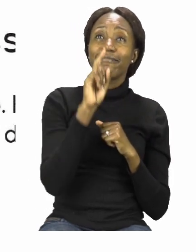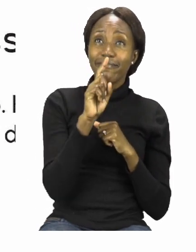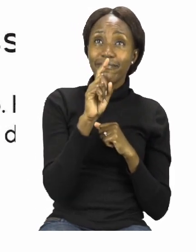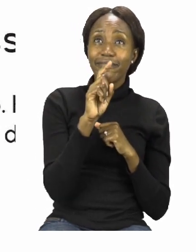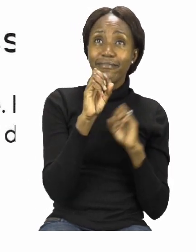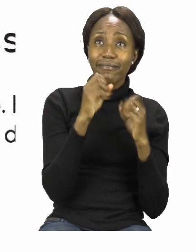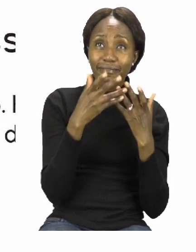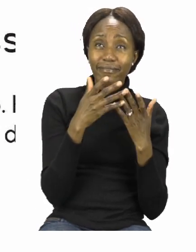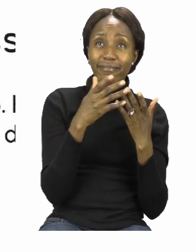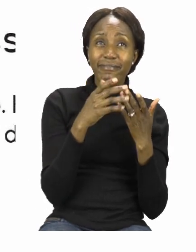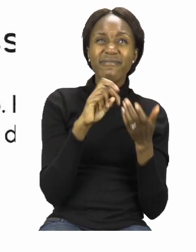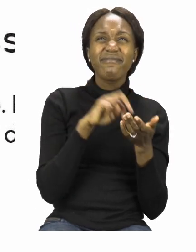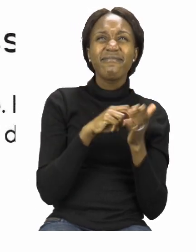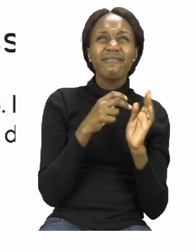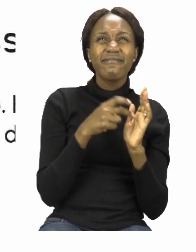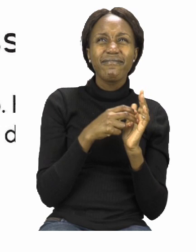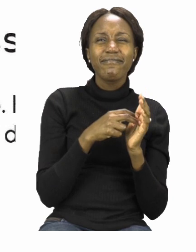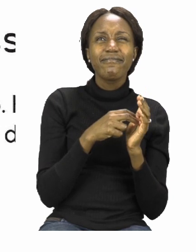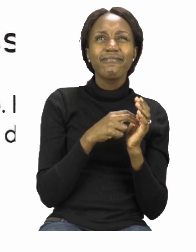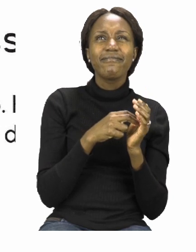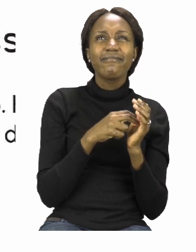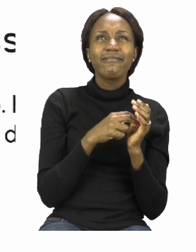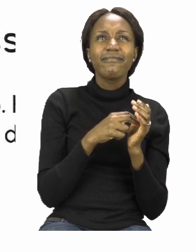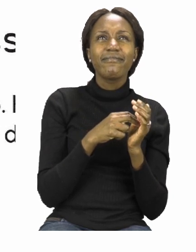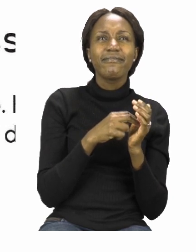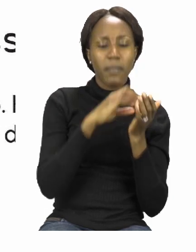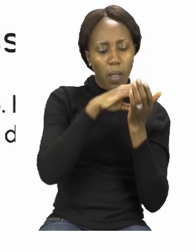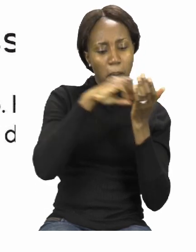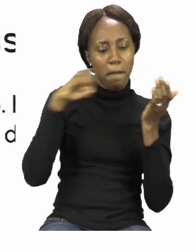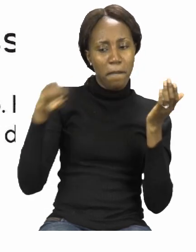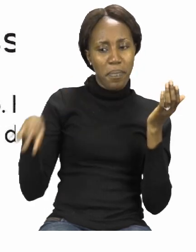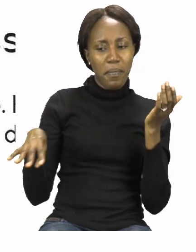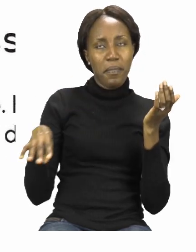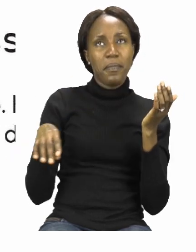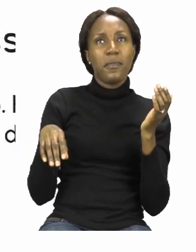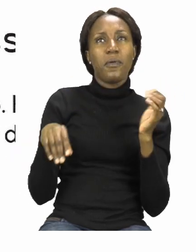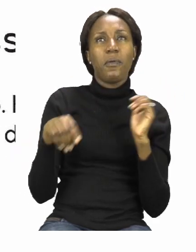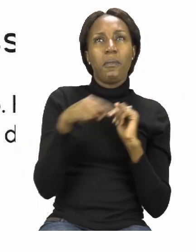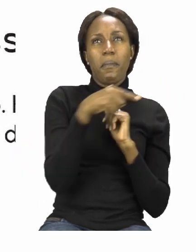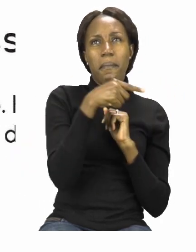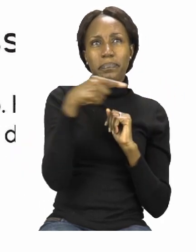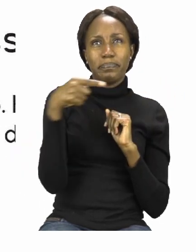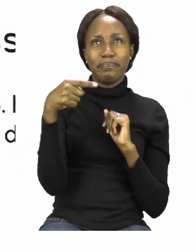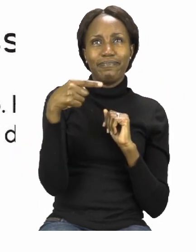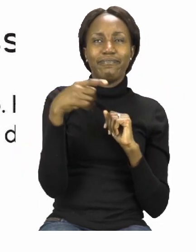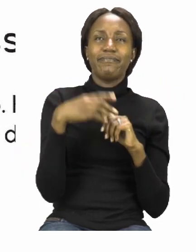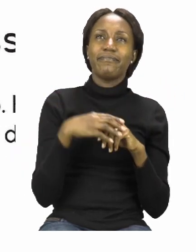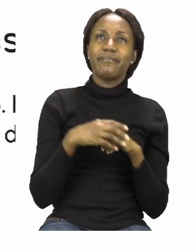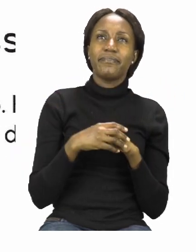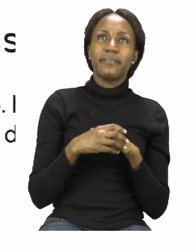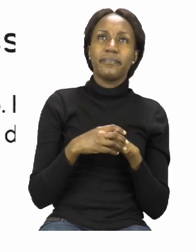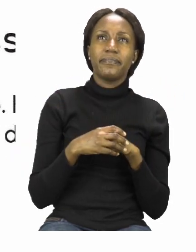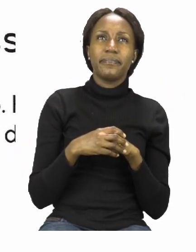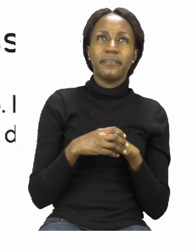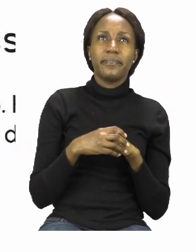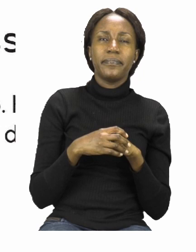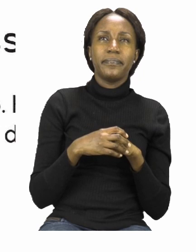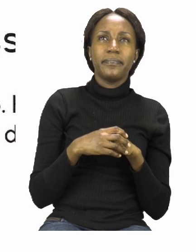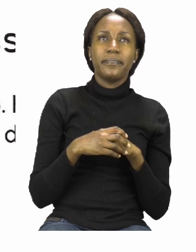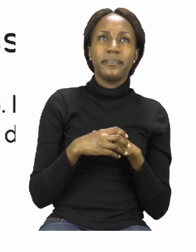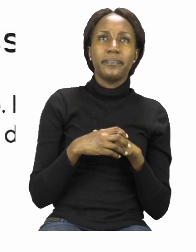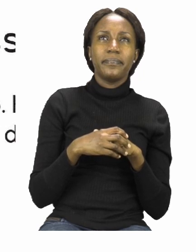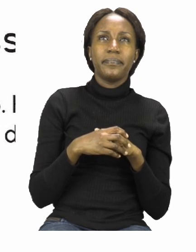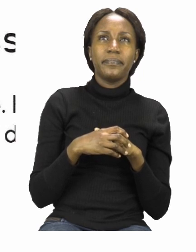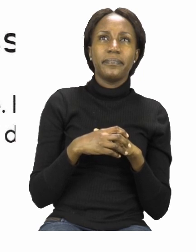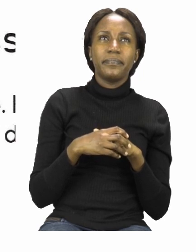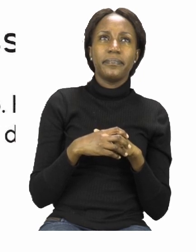is left, that means you have subtracted or you need to subtract. I'm going to